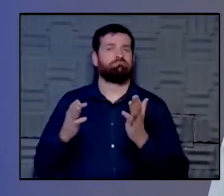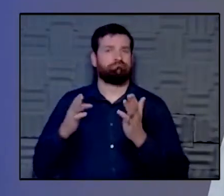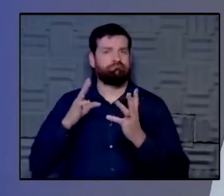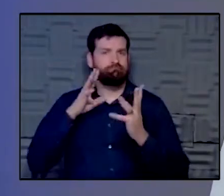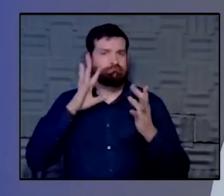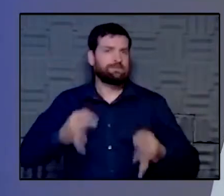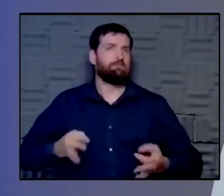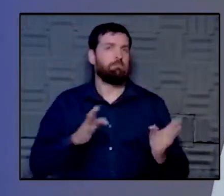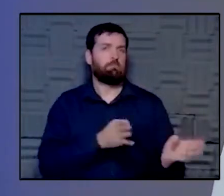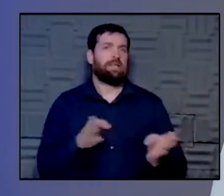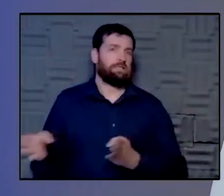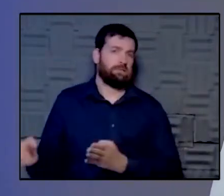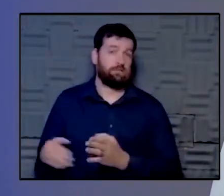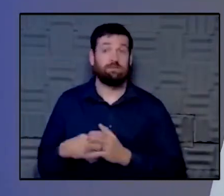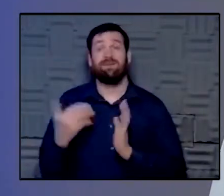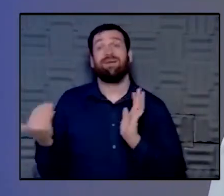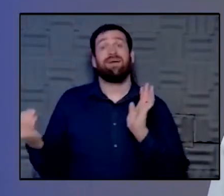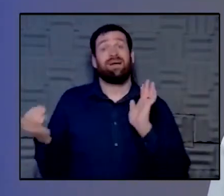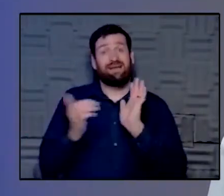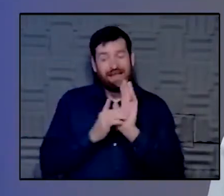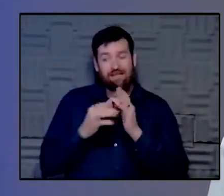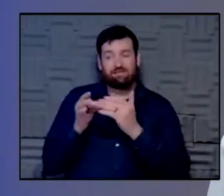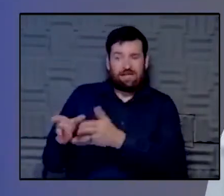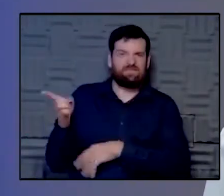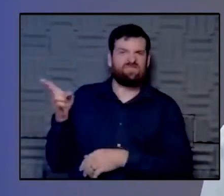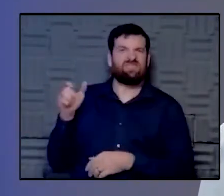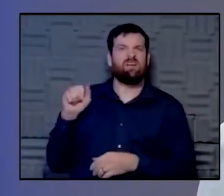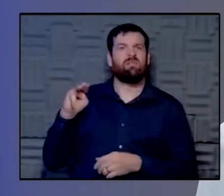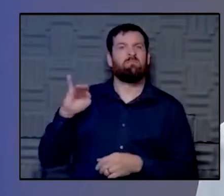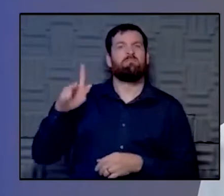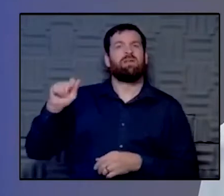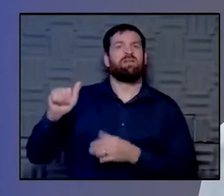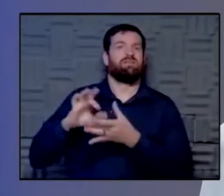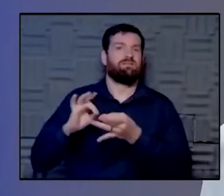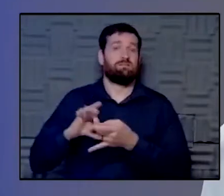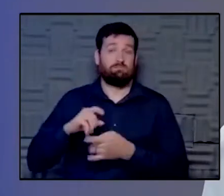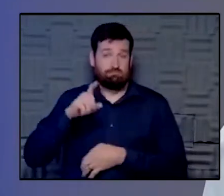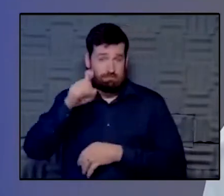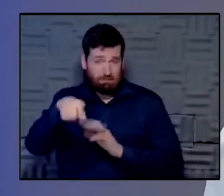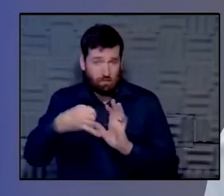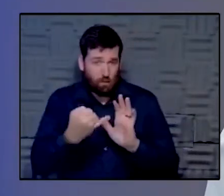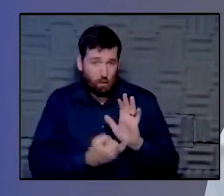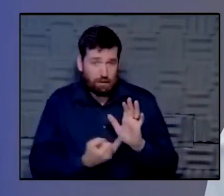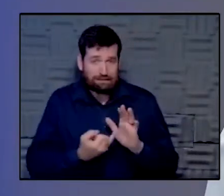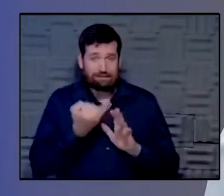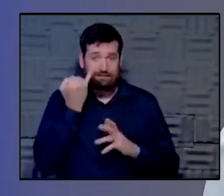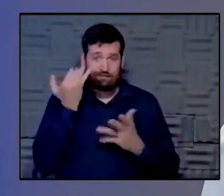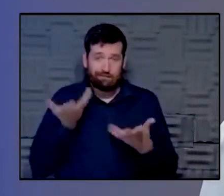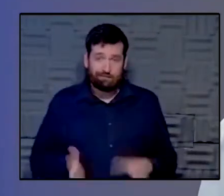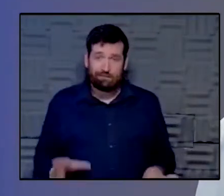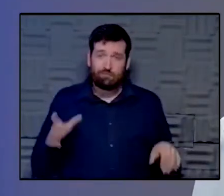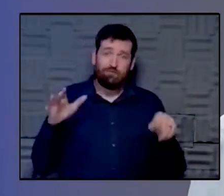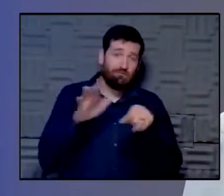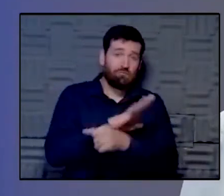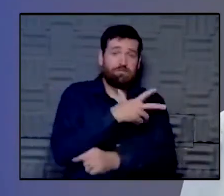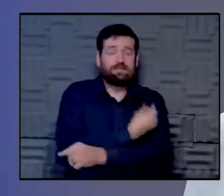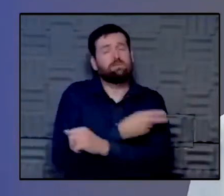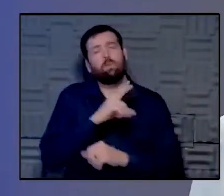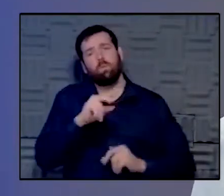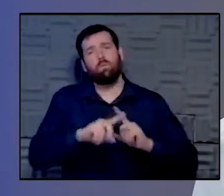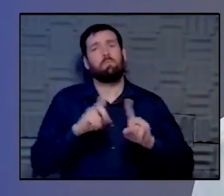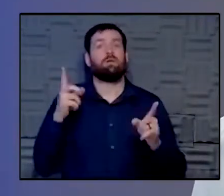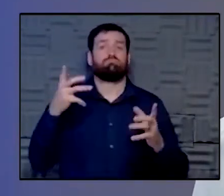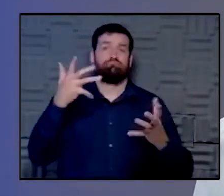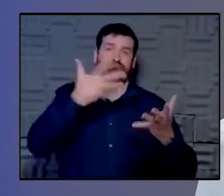plan. And again, the guidance, just as Amanda said, you don't necessarily have to quarantine if you are fully vaccinated. But now, if you are going